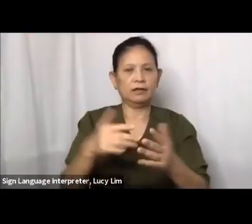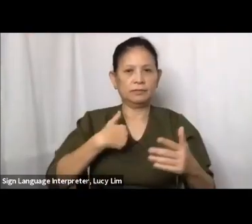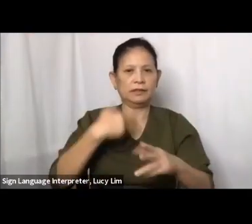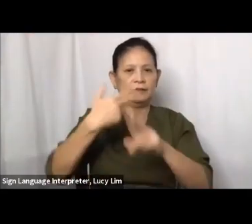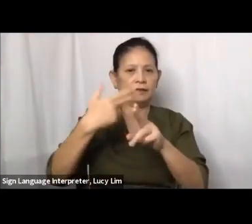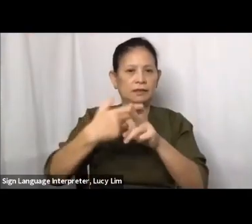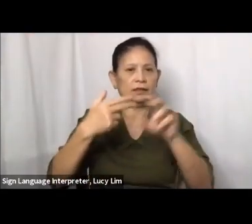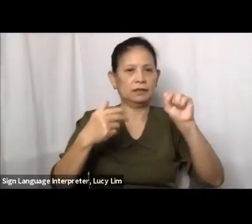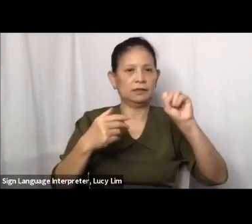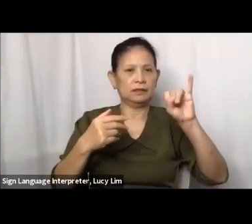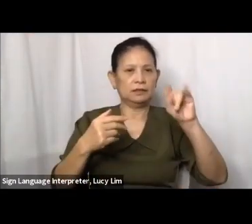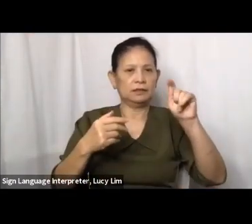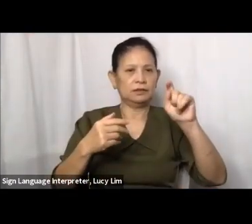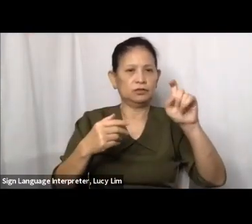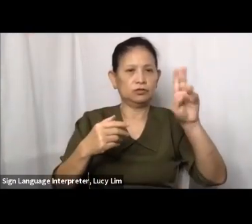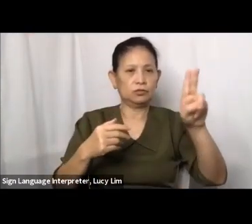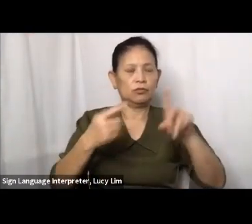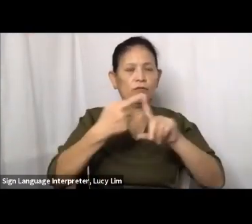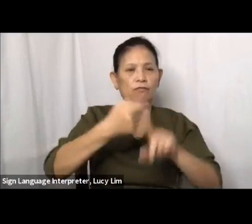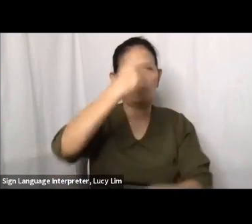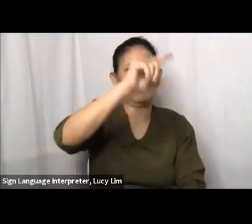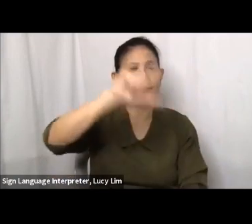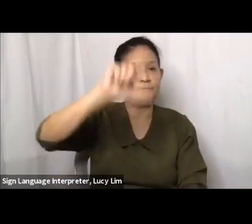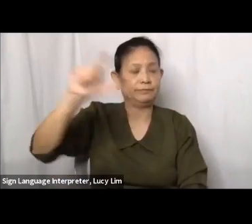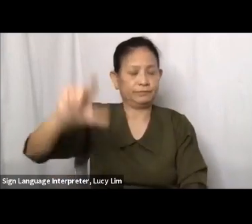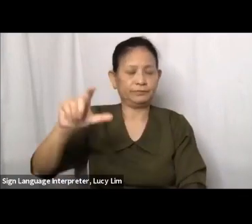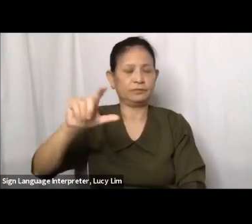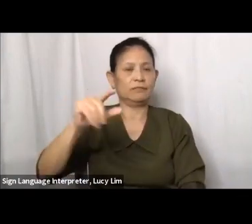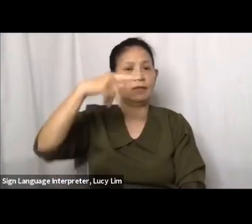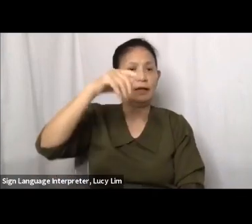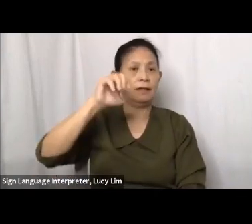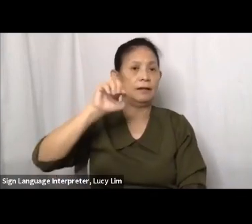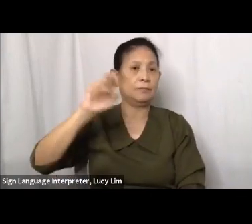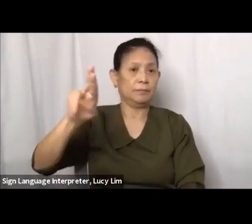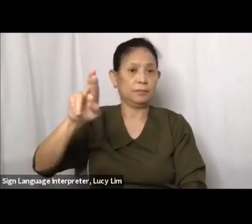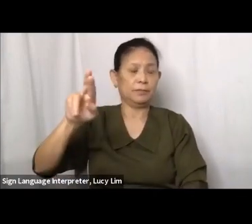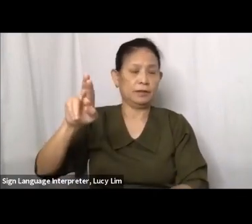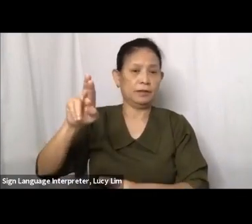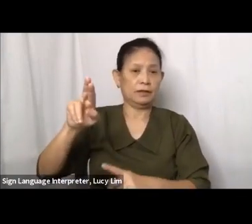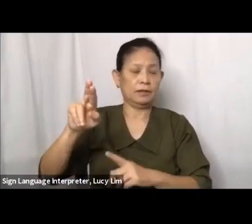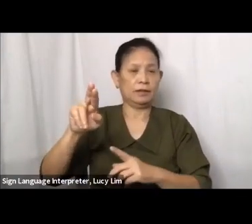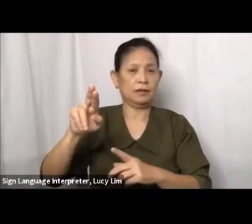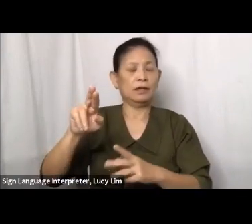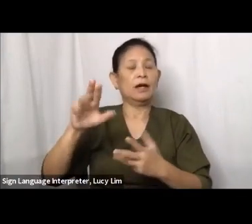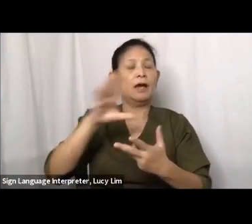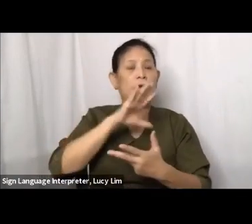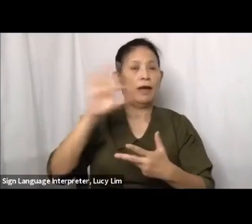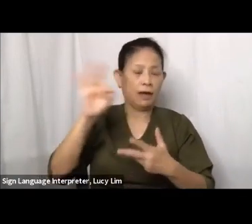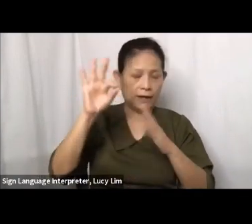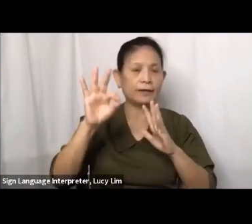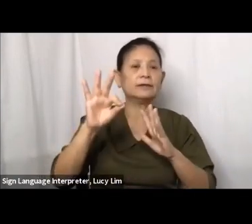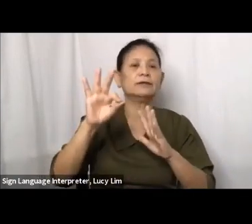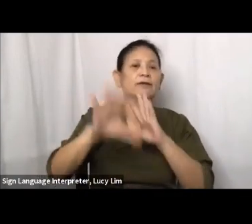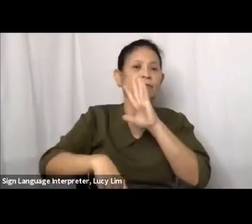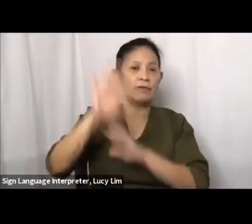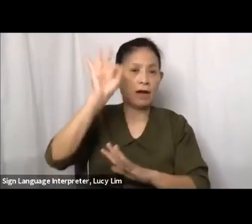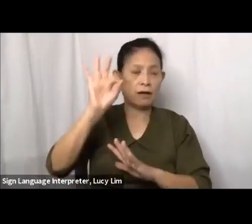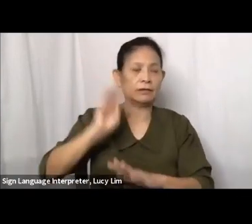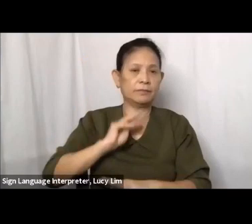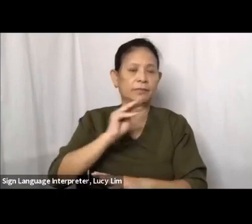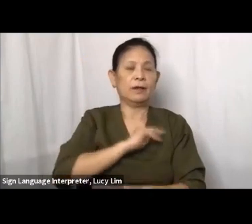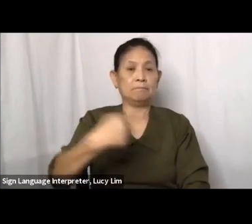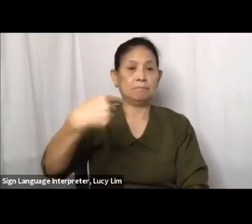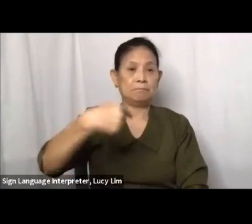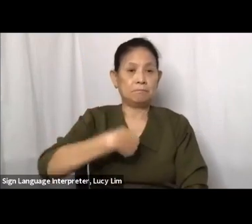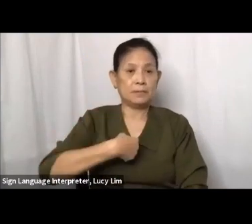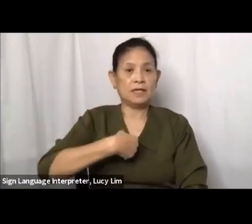from Nepal, a peer educator of YPR Nepal and a founding member of Me for Myself. Me for Myself